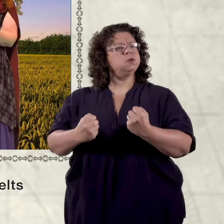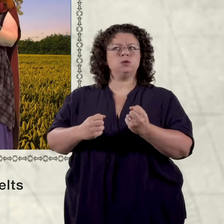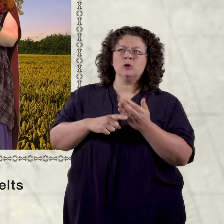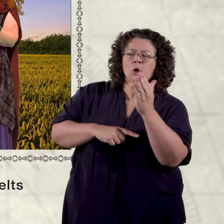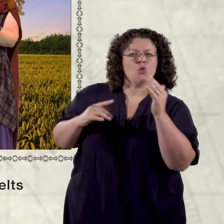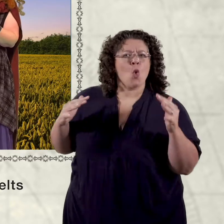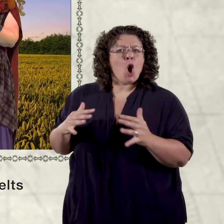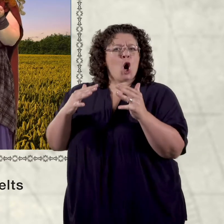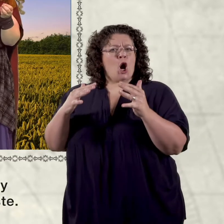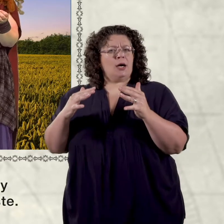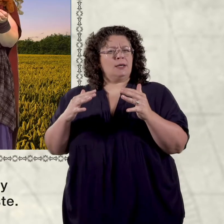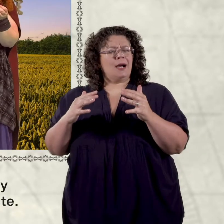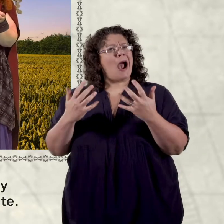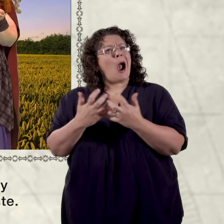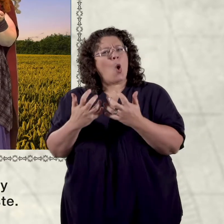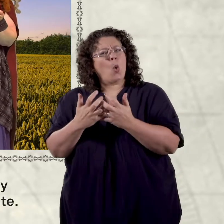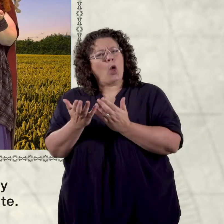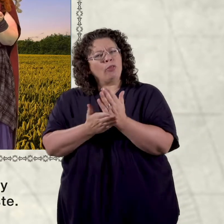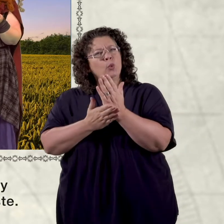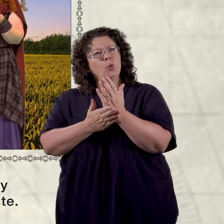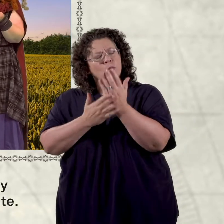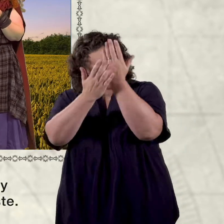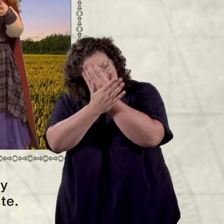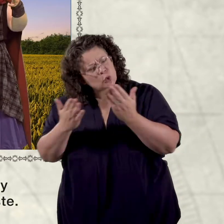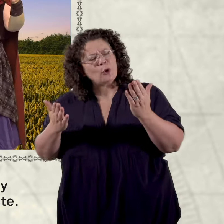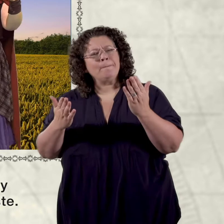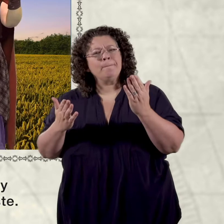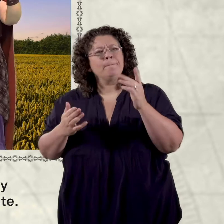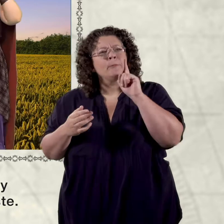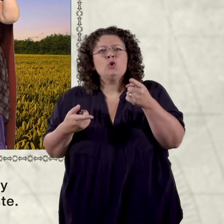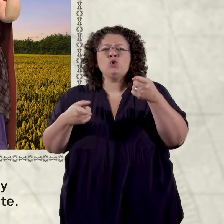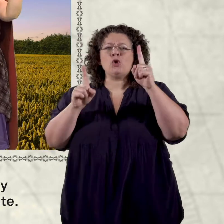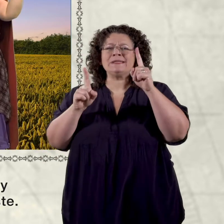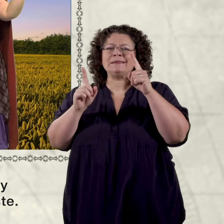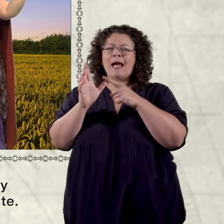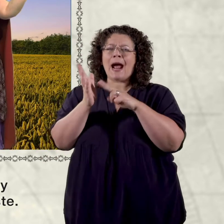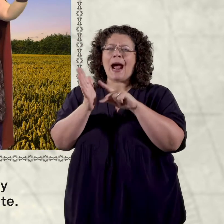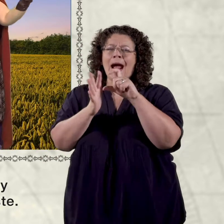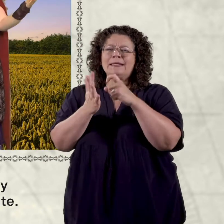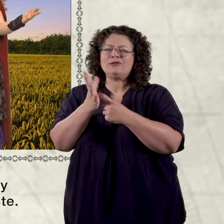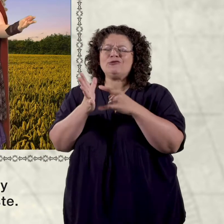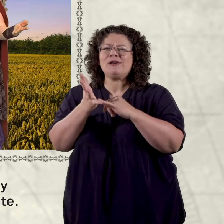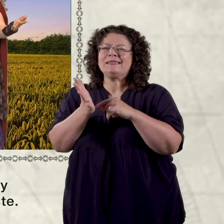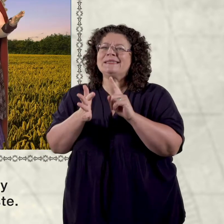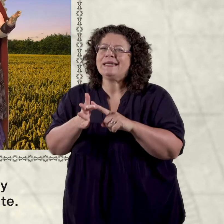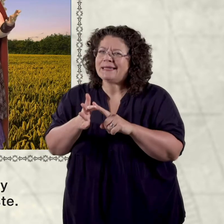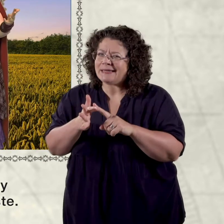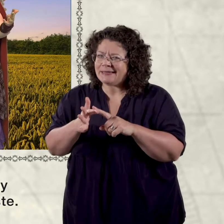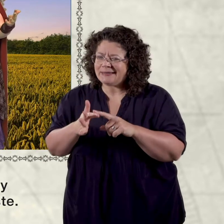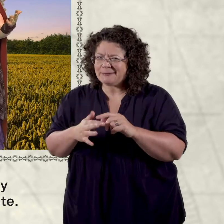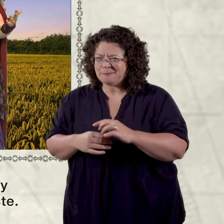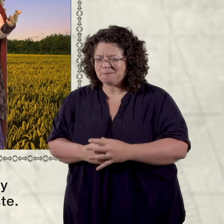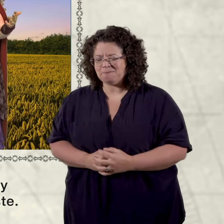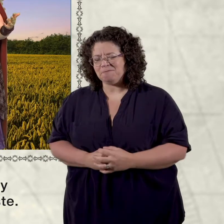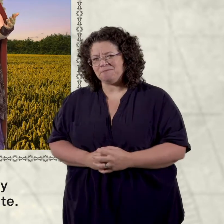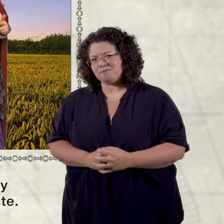to war. And the way we'd do that was by worshipping the goddess Andraste.